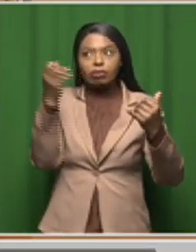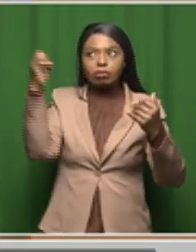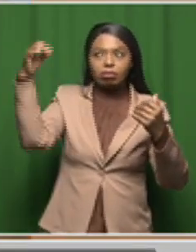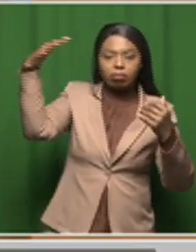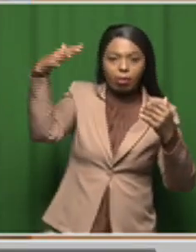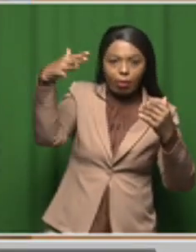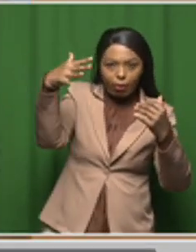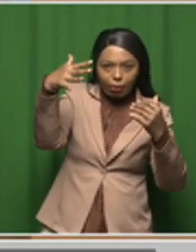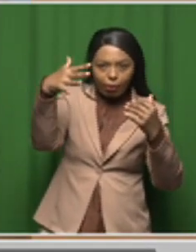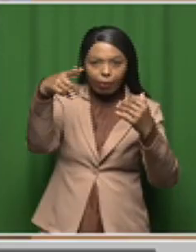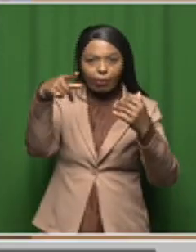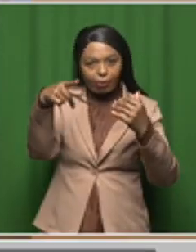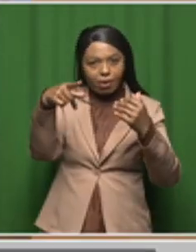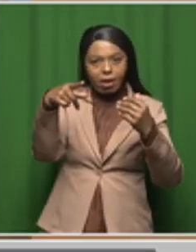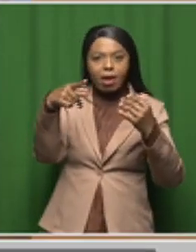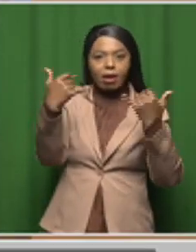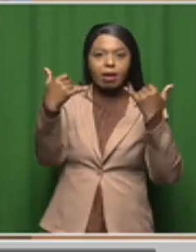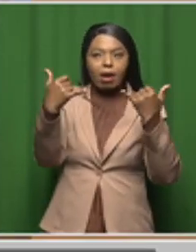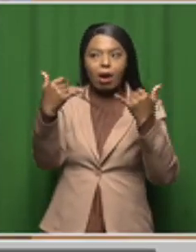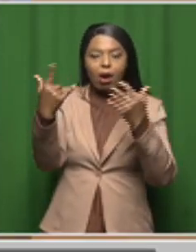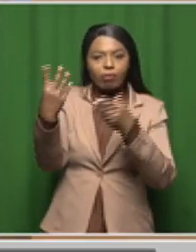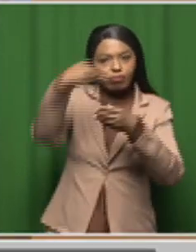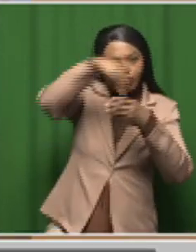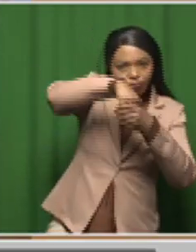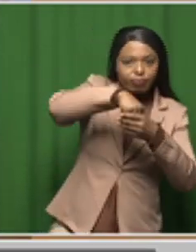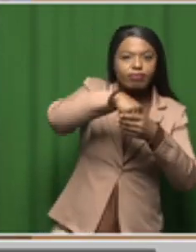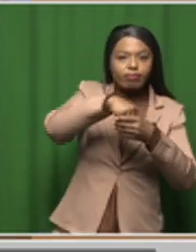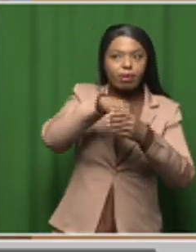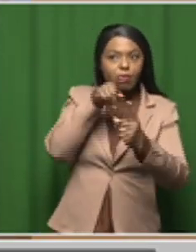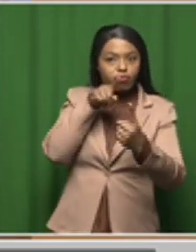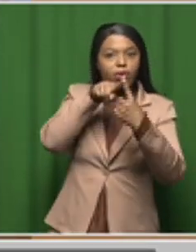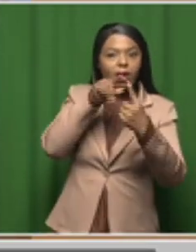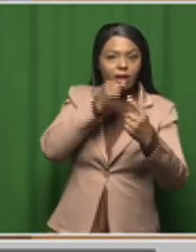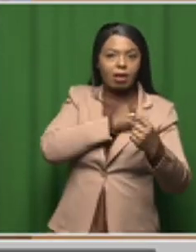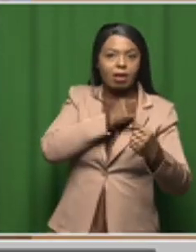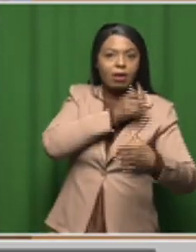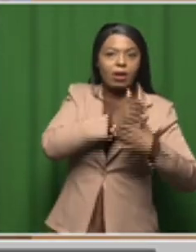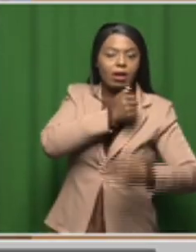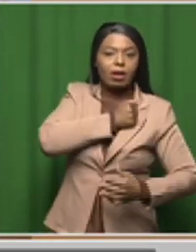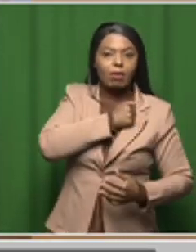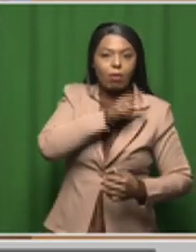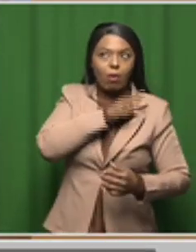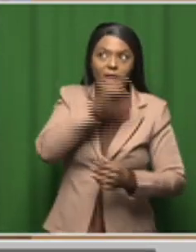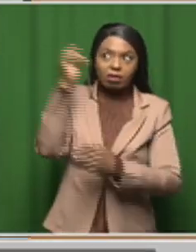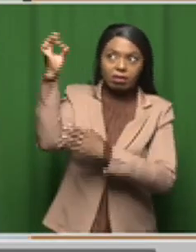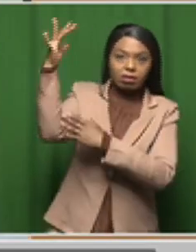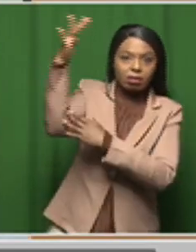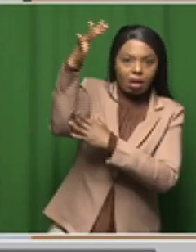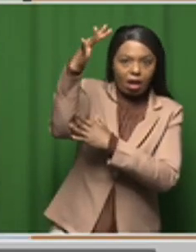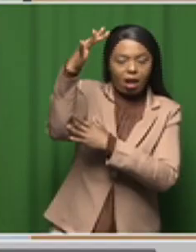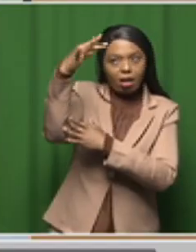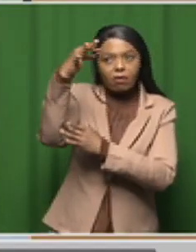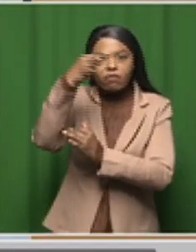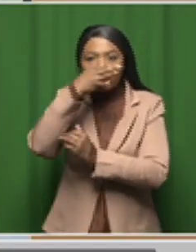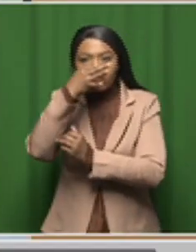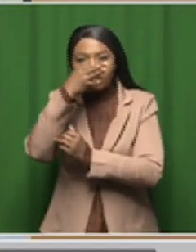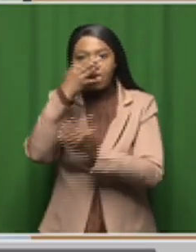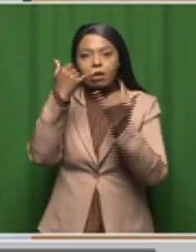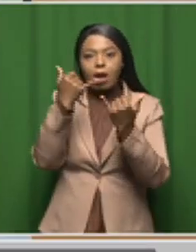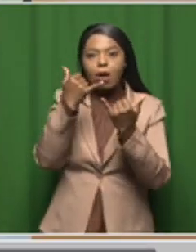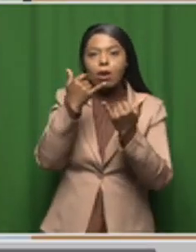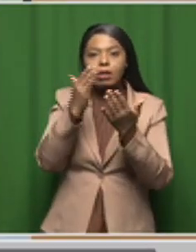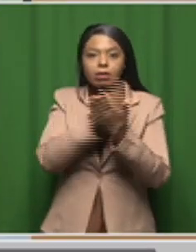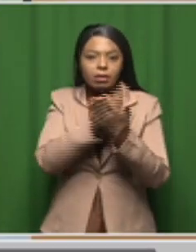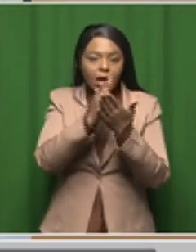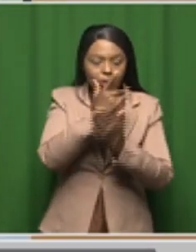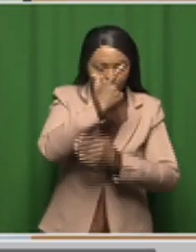metaphors in the work, because sunflowers represent this idea of mourners with their bowed heads. But